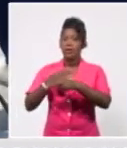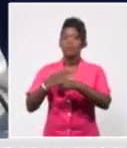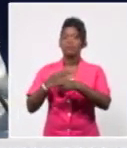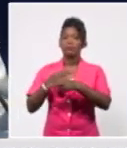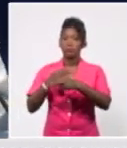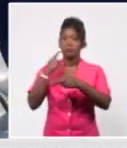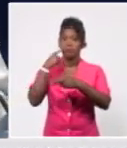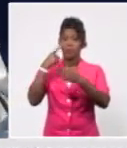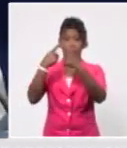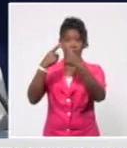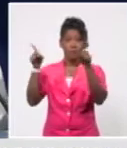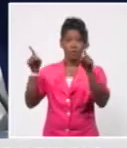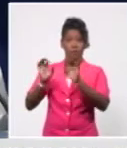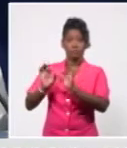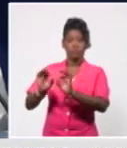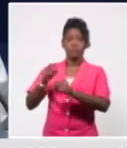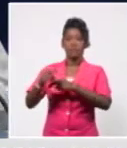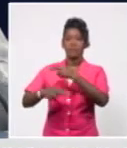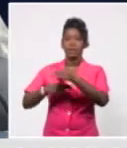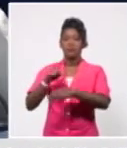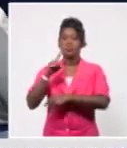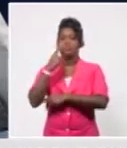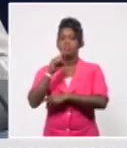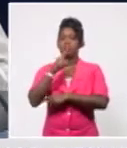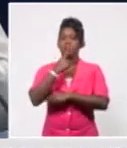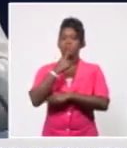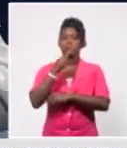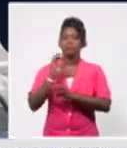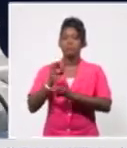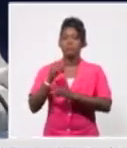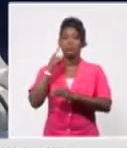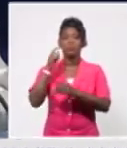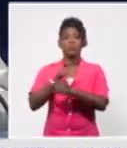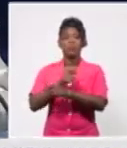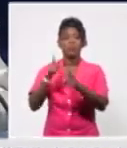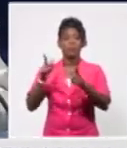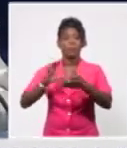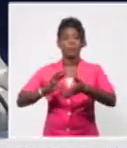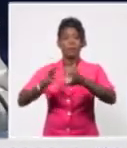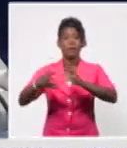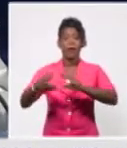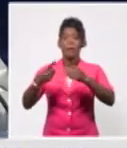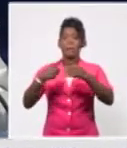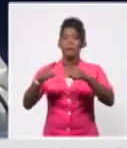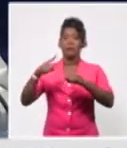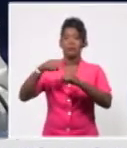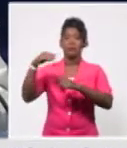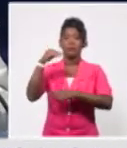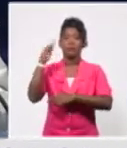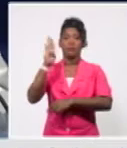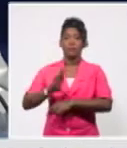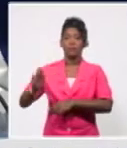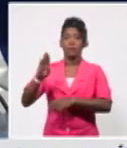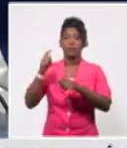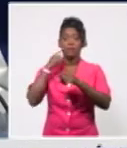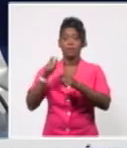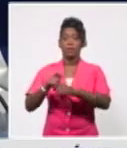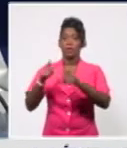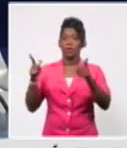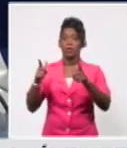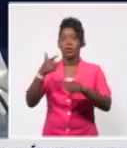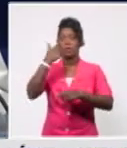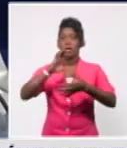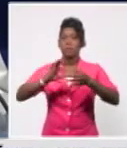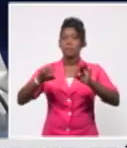4,713 from Havana, 179 from Mayabeque, 368 from Matanzas,